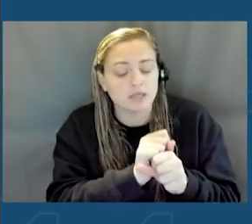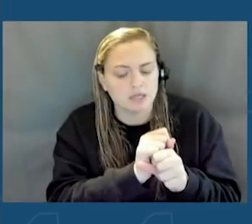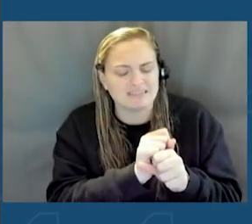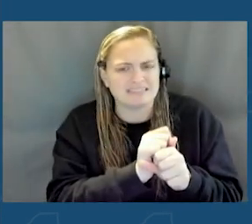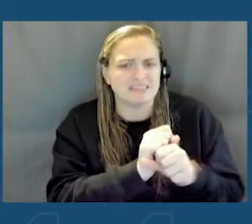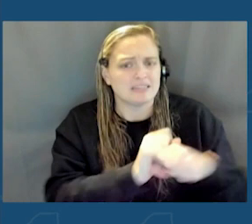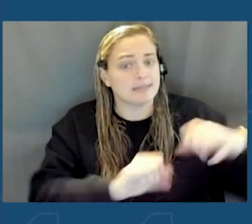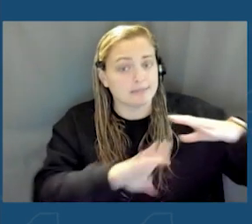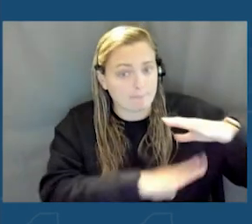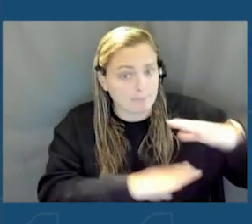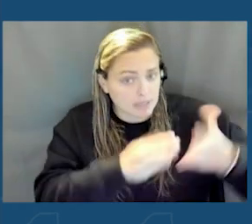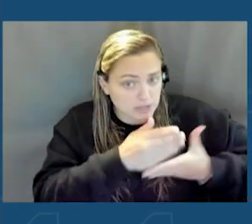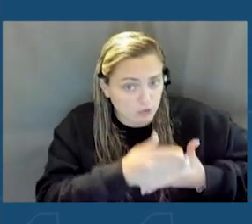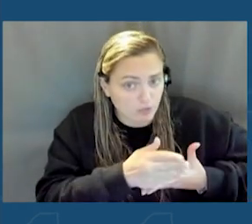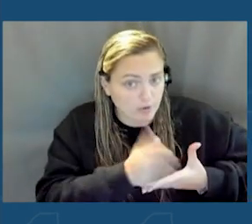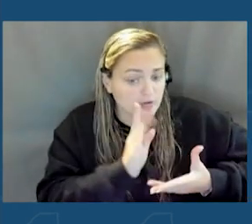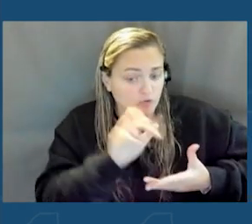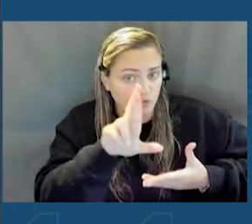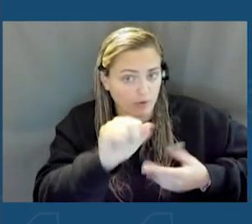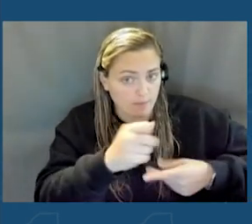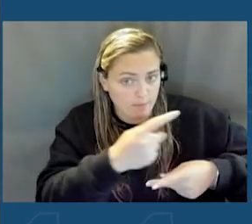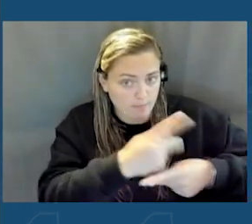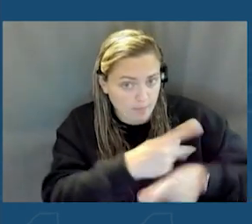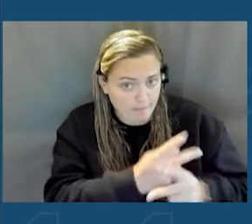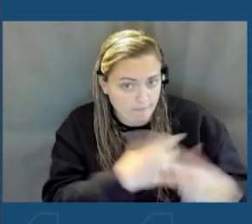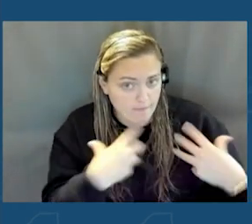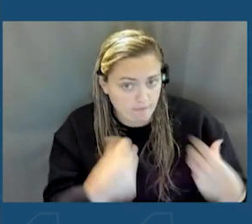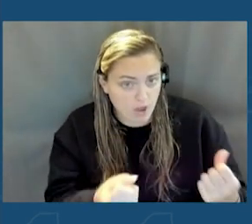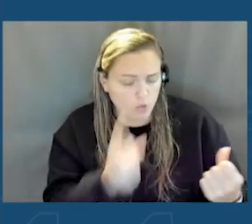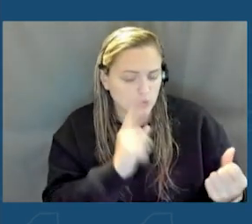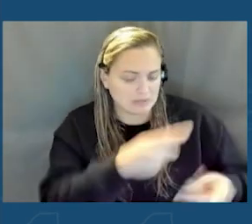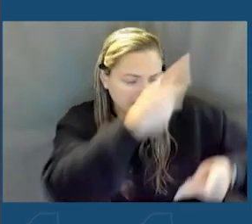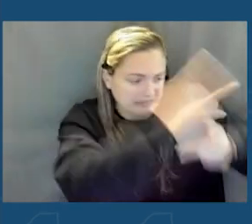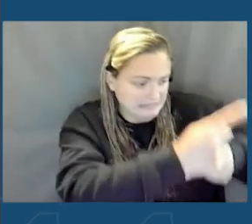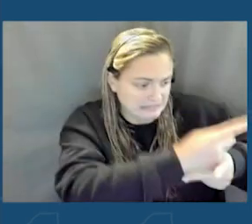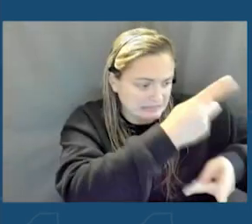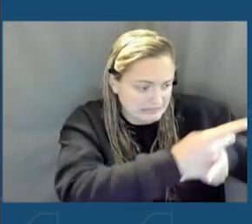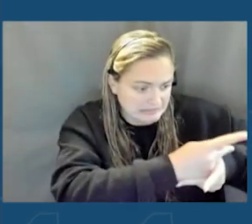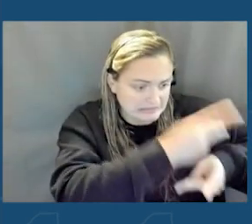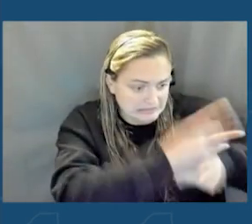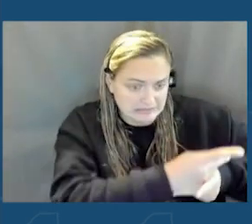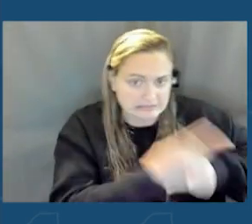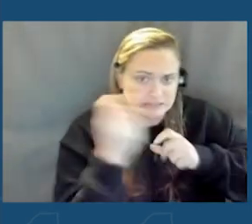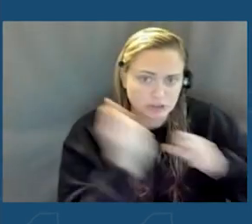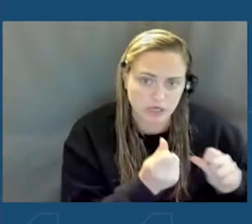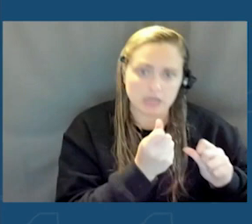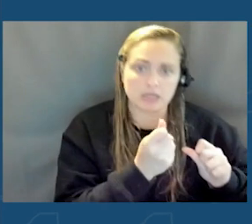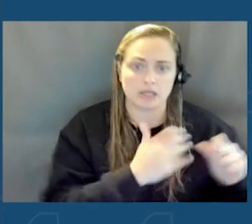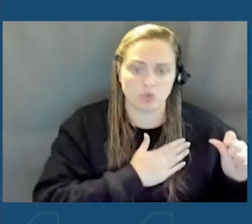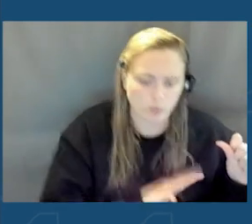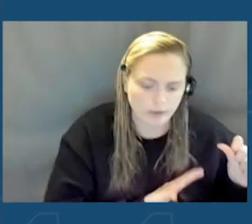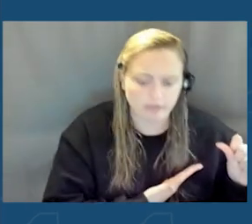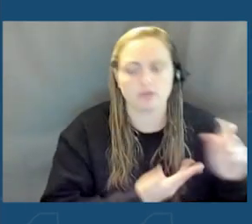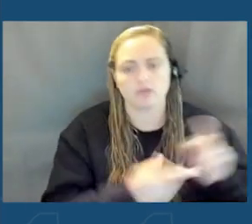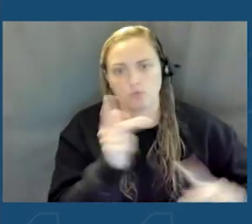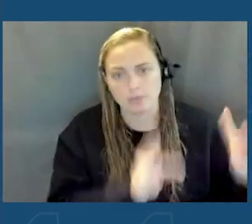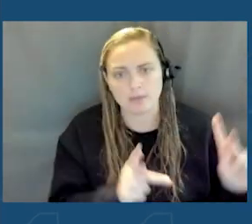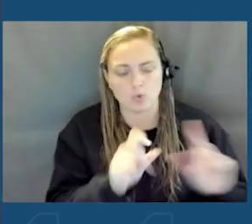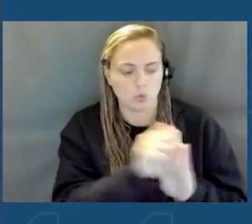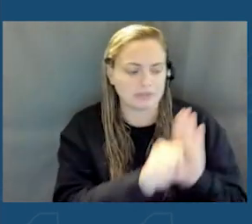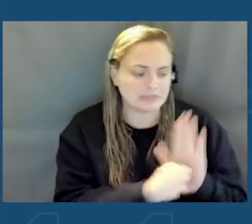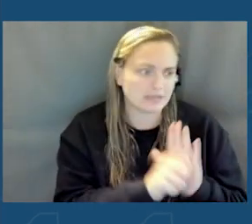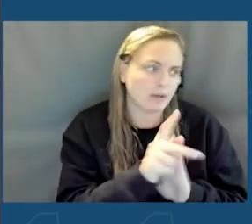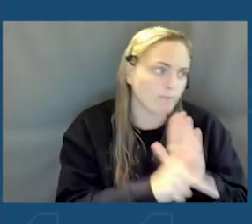reproductive rights will need to be held together by the strength and the will of the people and state policy and